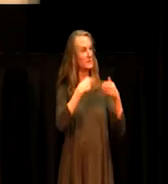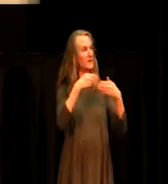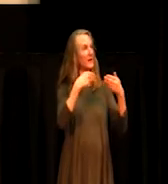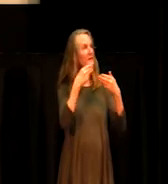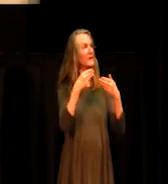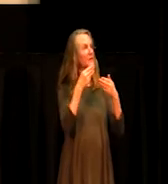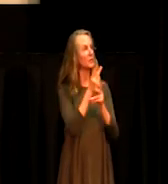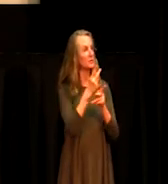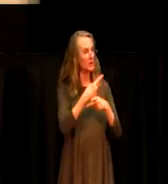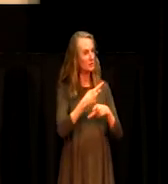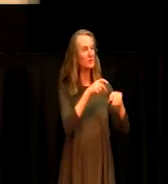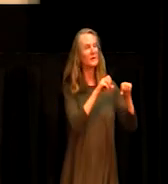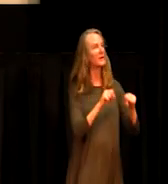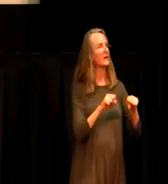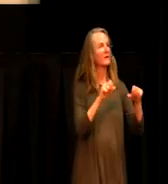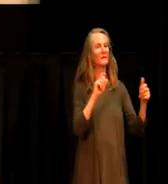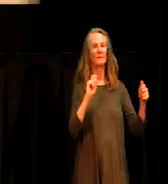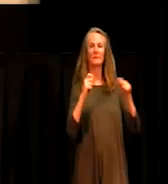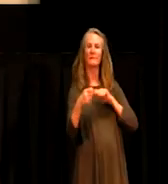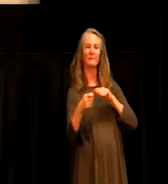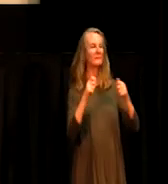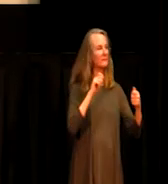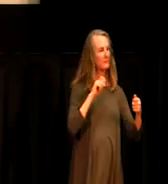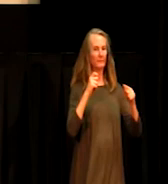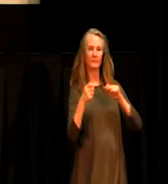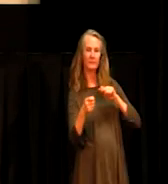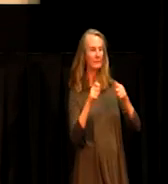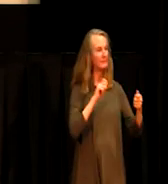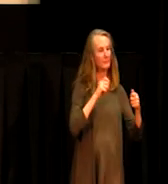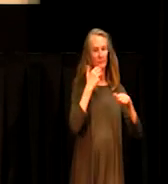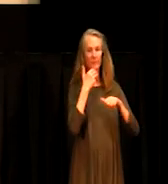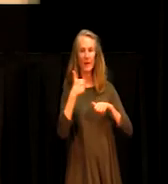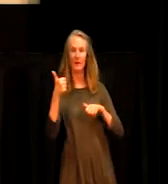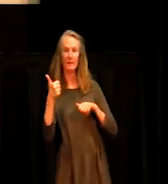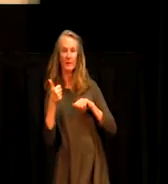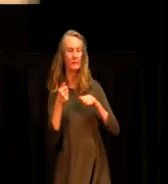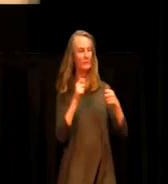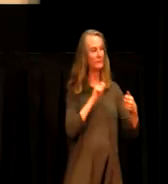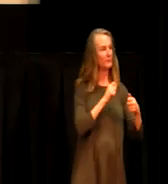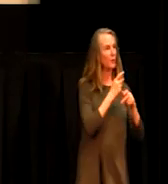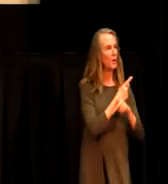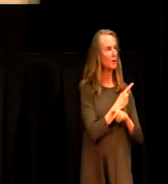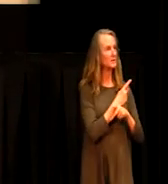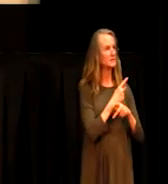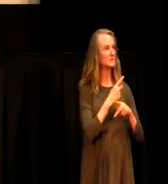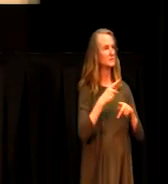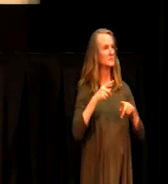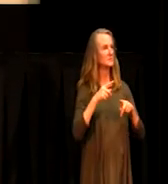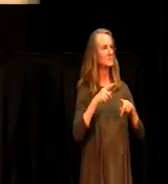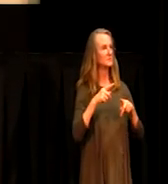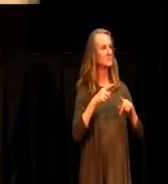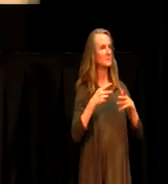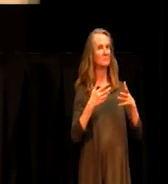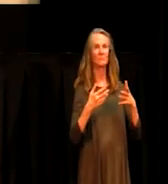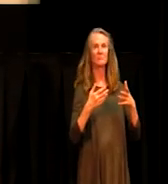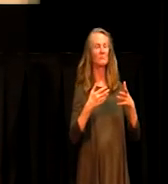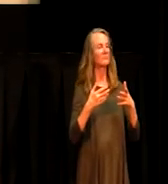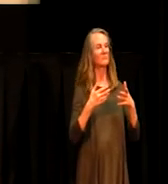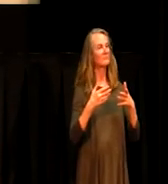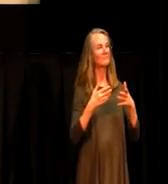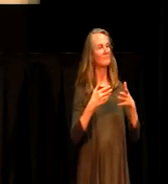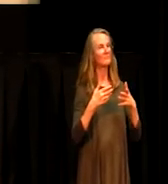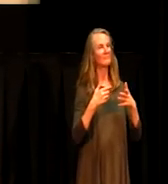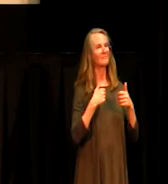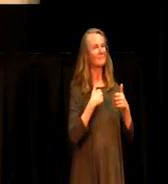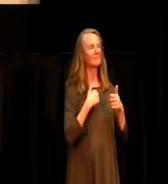can go either way. It can be getting better, it can be getting worse. So it's hard